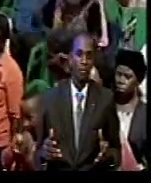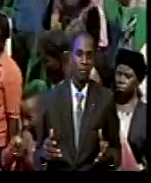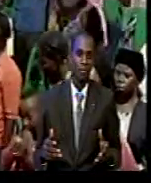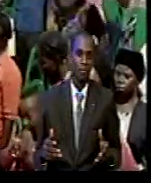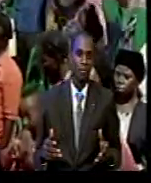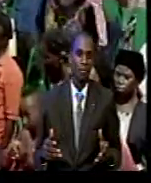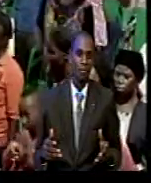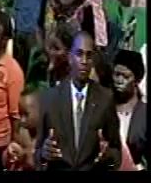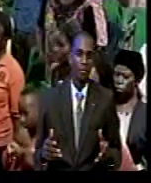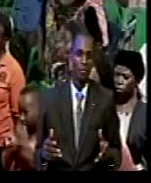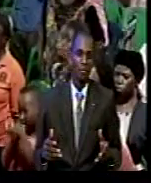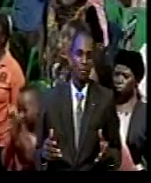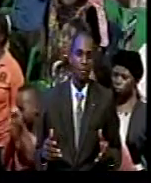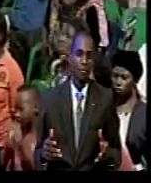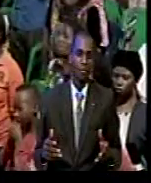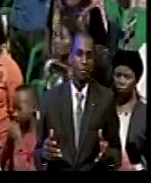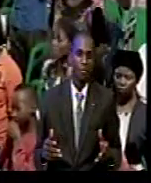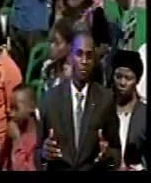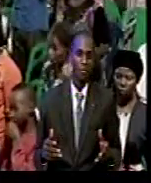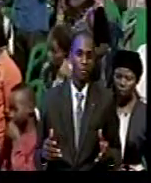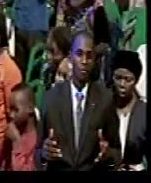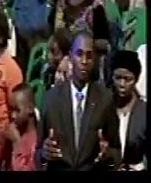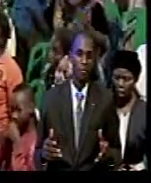In Jesus' name we